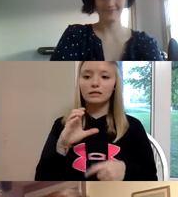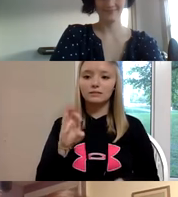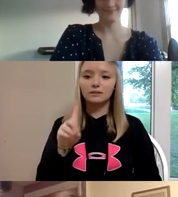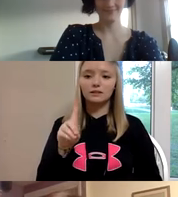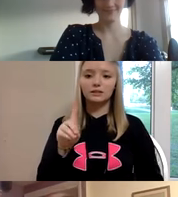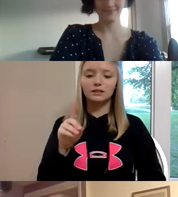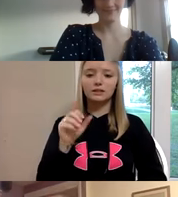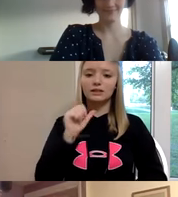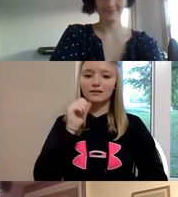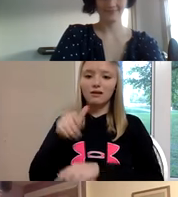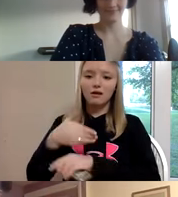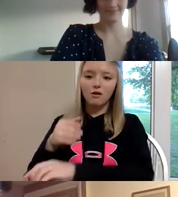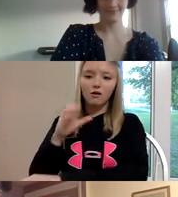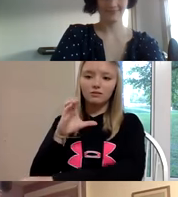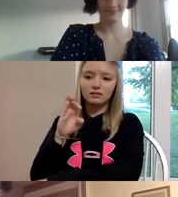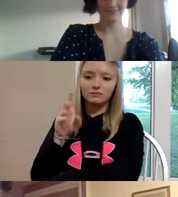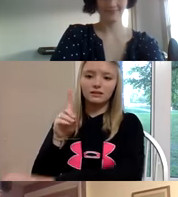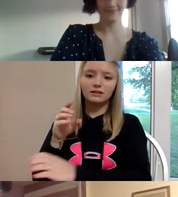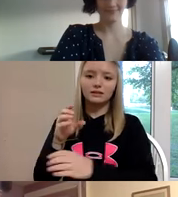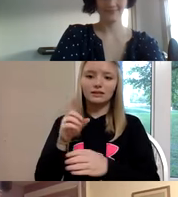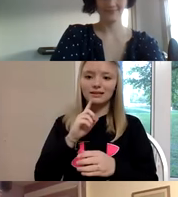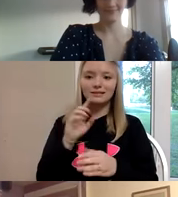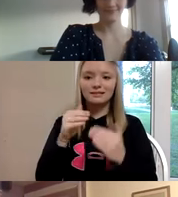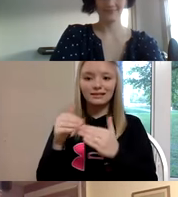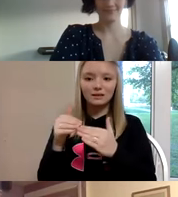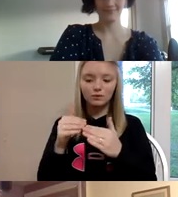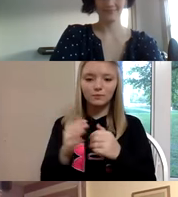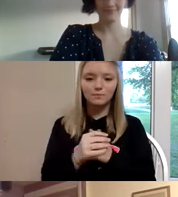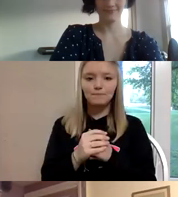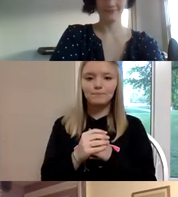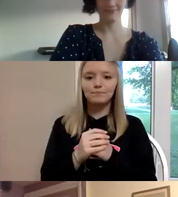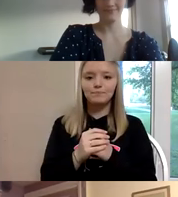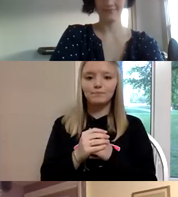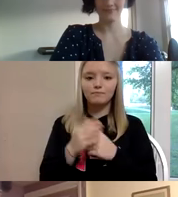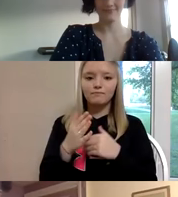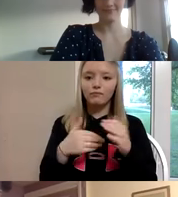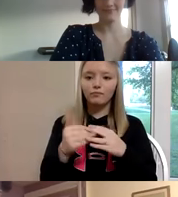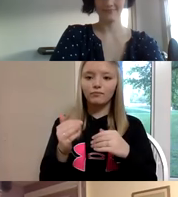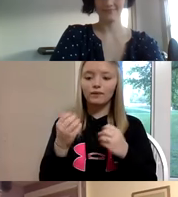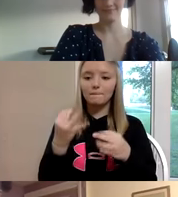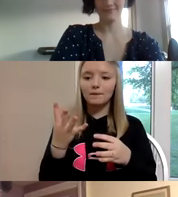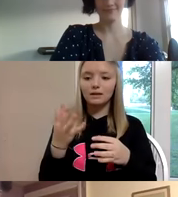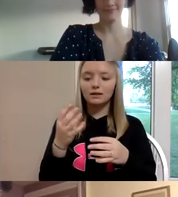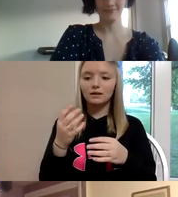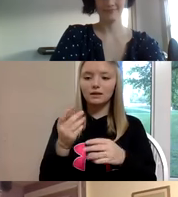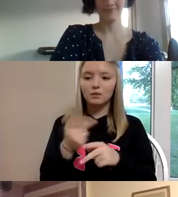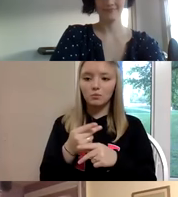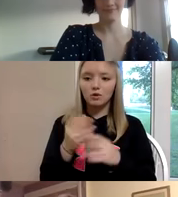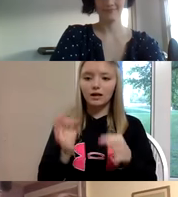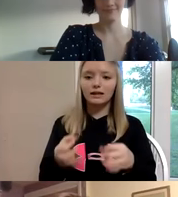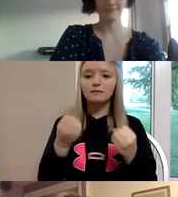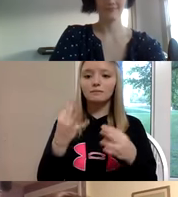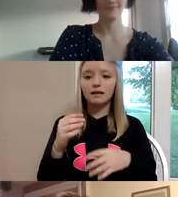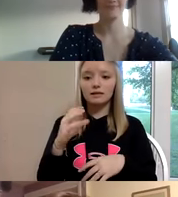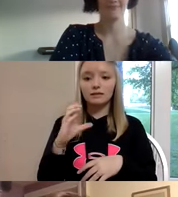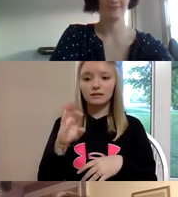all CBD is created equal. So despite common product claims, many CBD products on